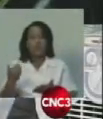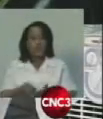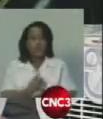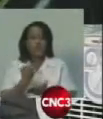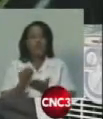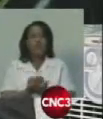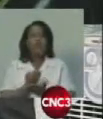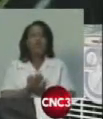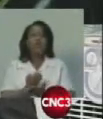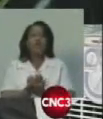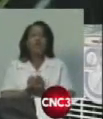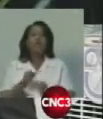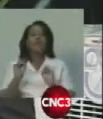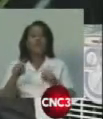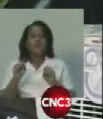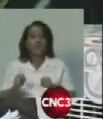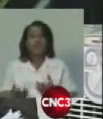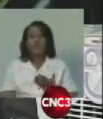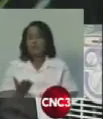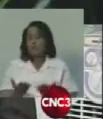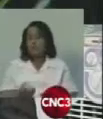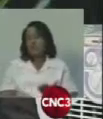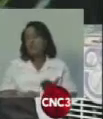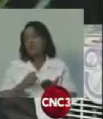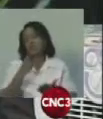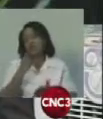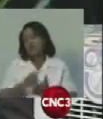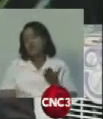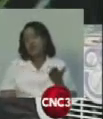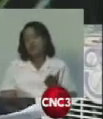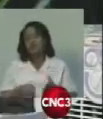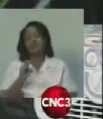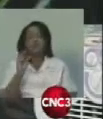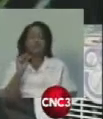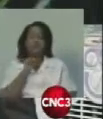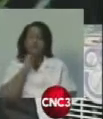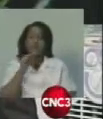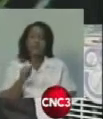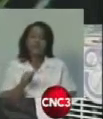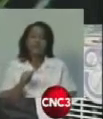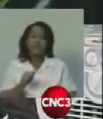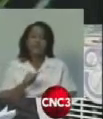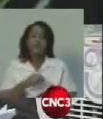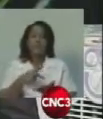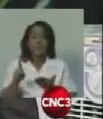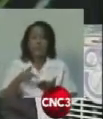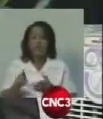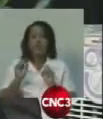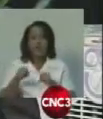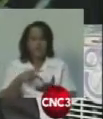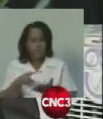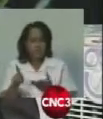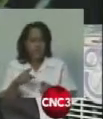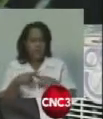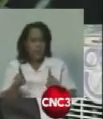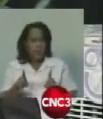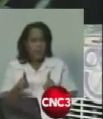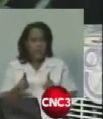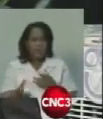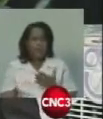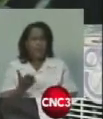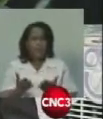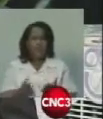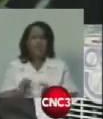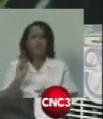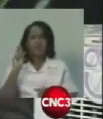heard about possible tax amnesties. We've heard about new taxes not coming in this budget whatsoever, and axing the